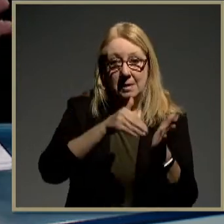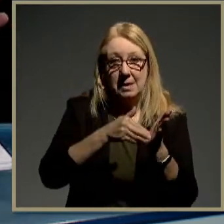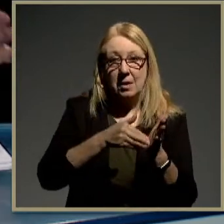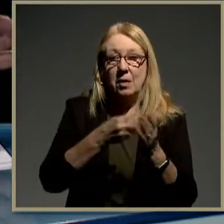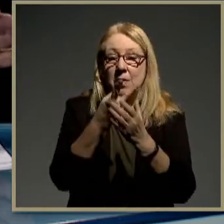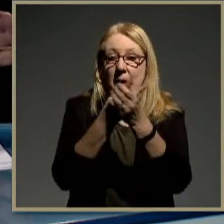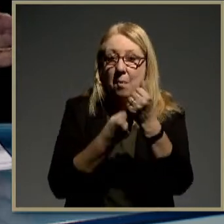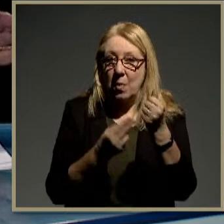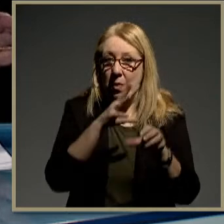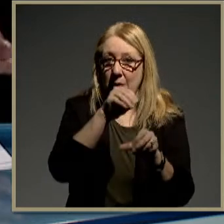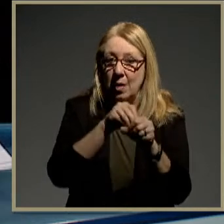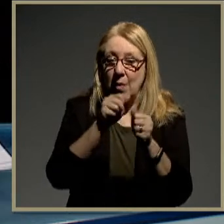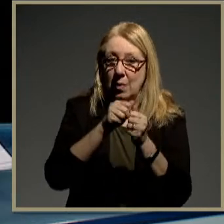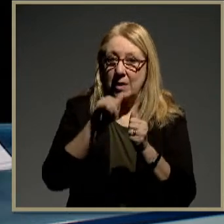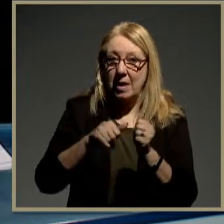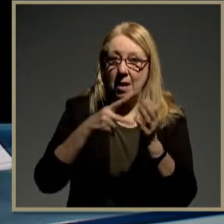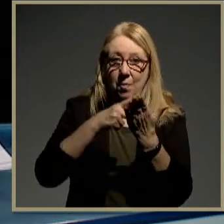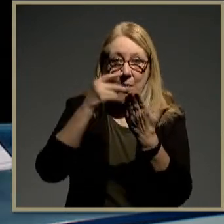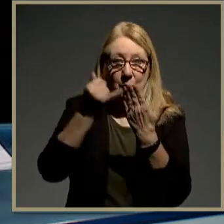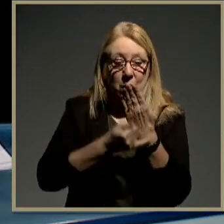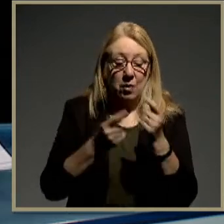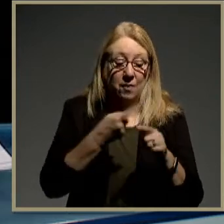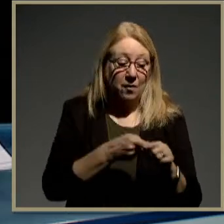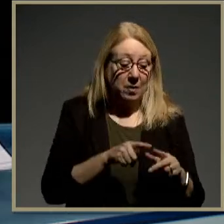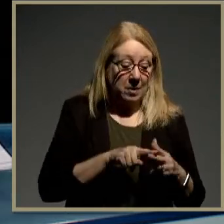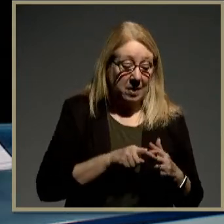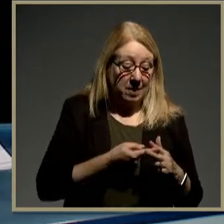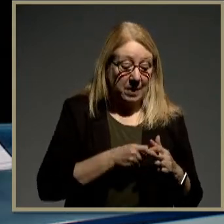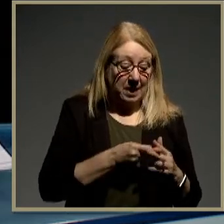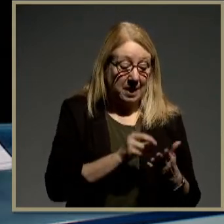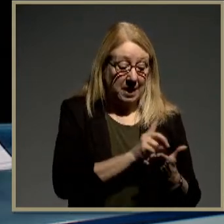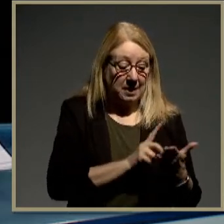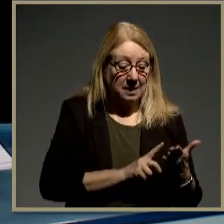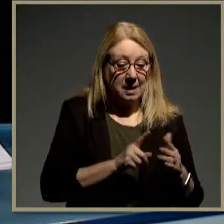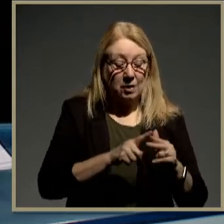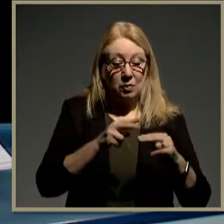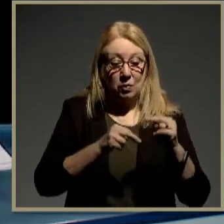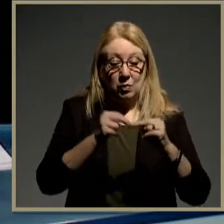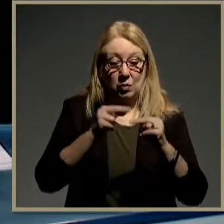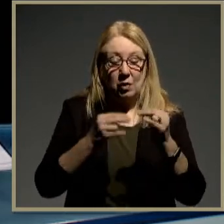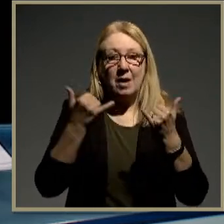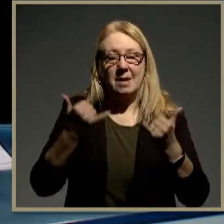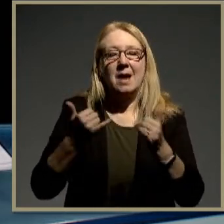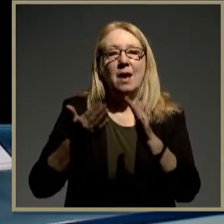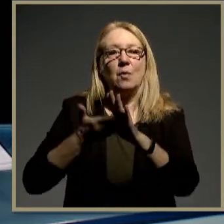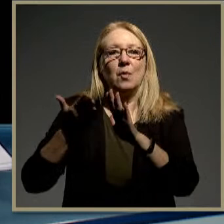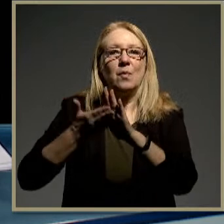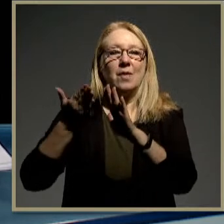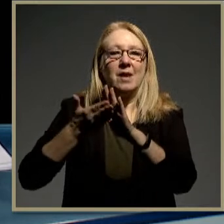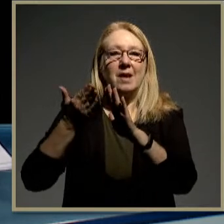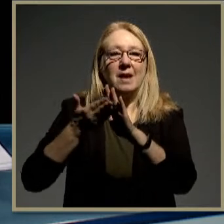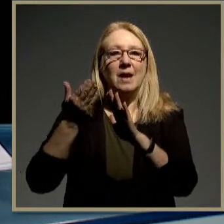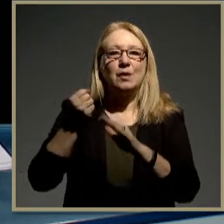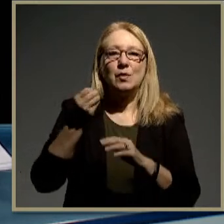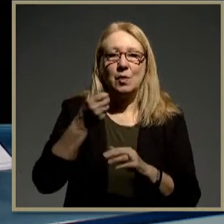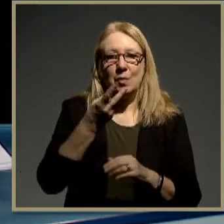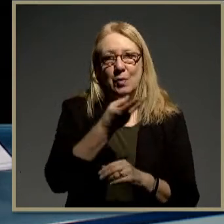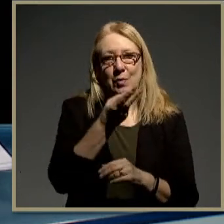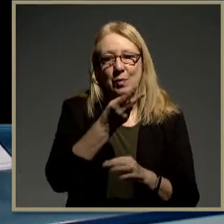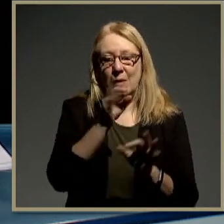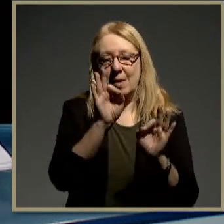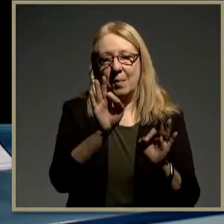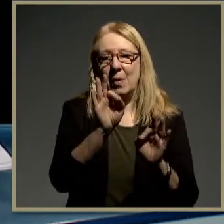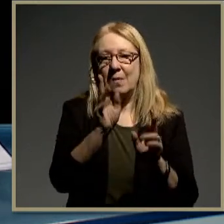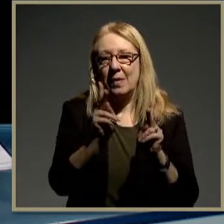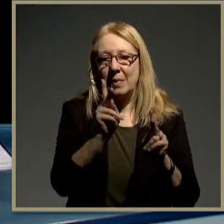both been part of this project from design to construction, now to operations, so they are the perfect